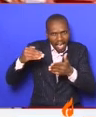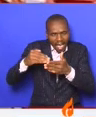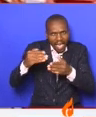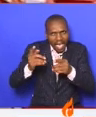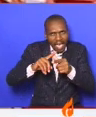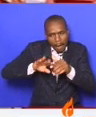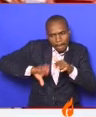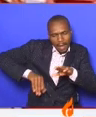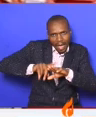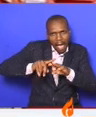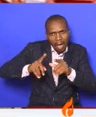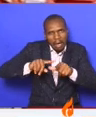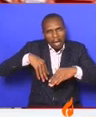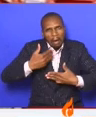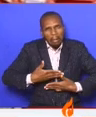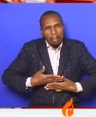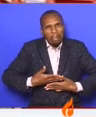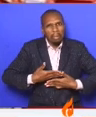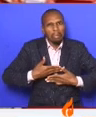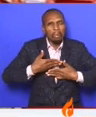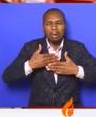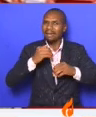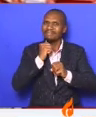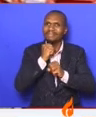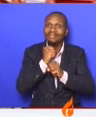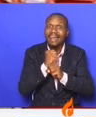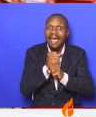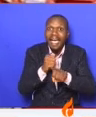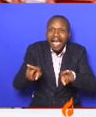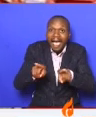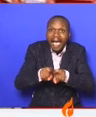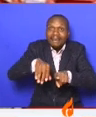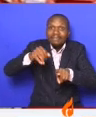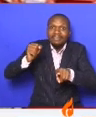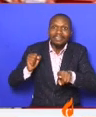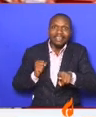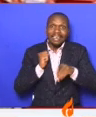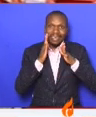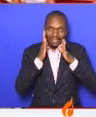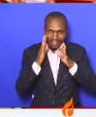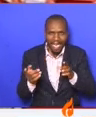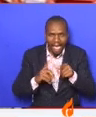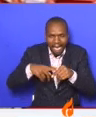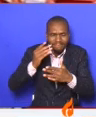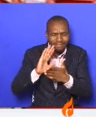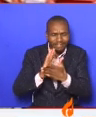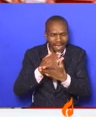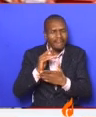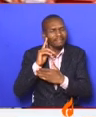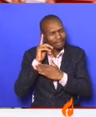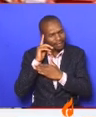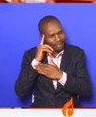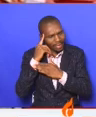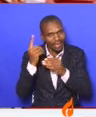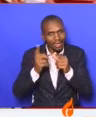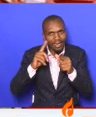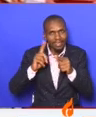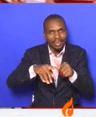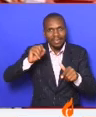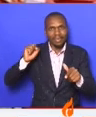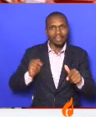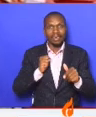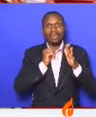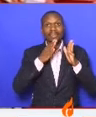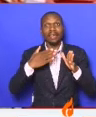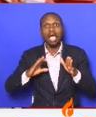magegani gama bere ranyara kwa kago kina sige kare kyuge bunge chinga kiaba senator balinge kurwa ebirengere libiabo. Mwa senator bwe county ya